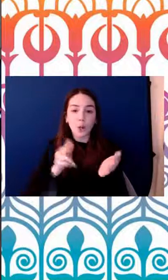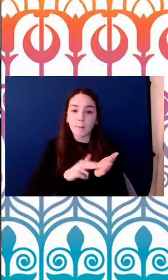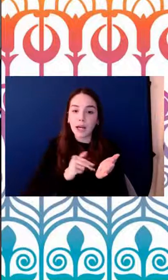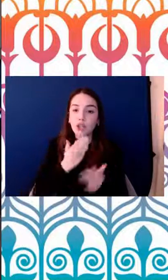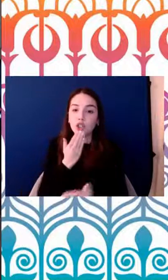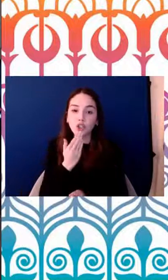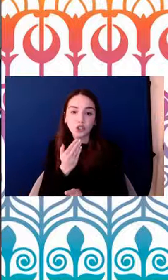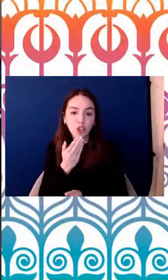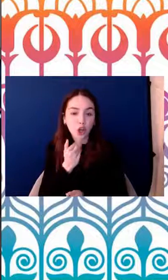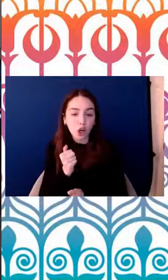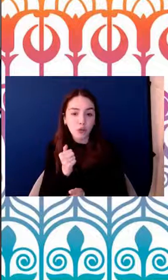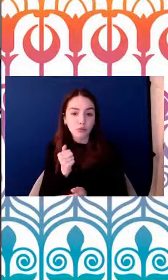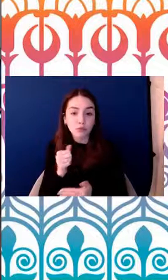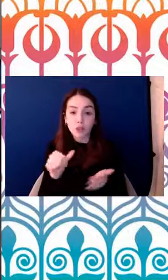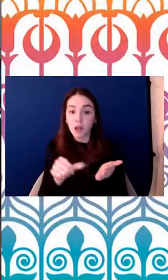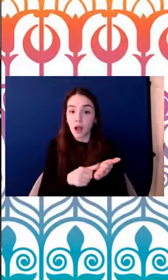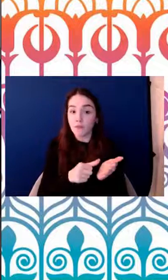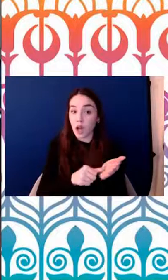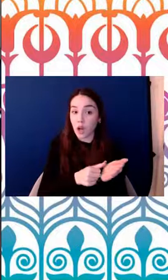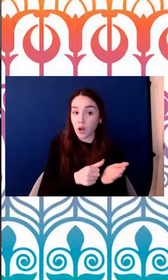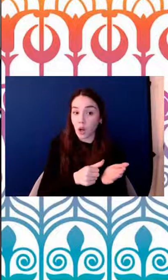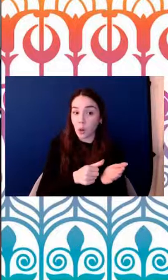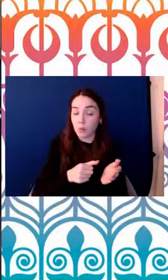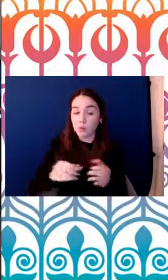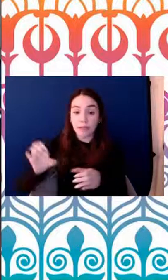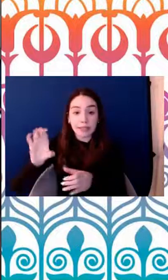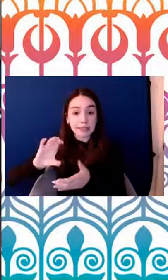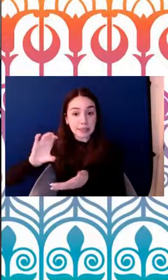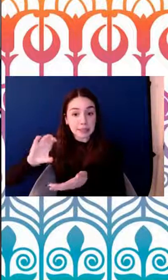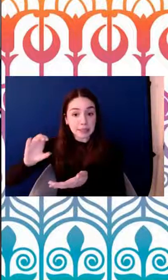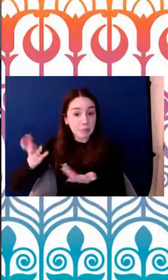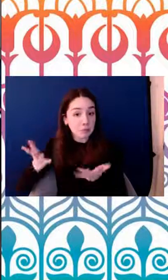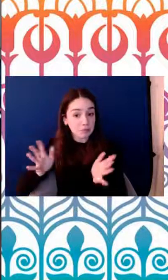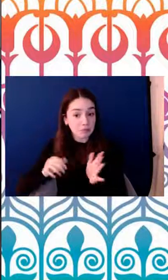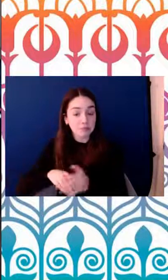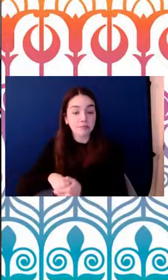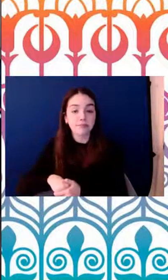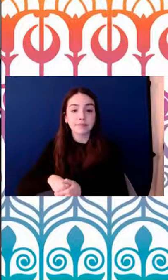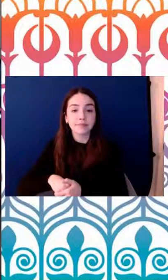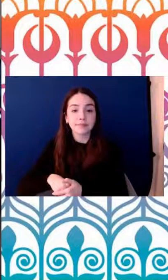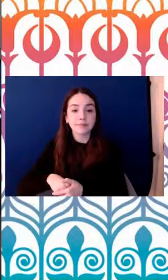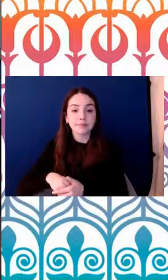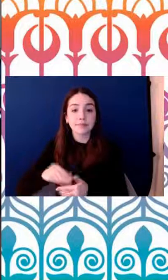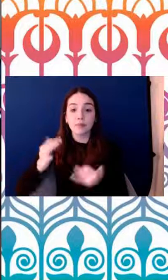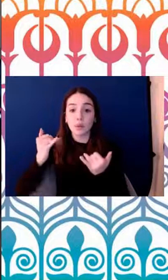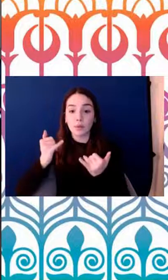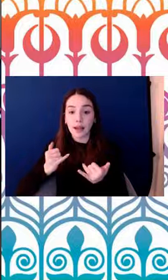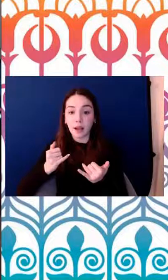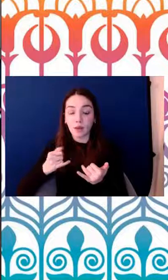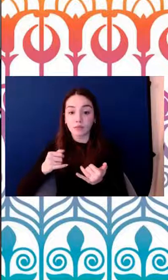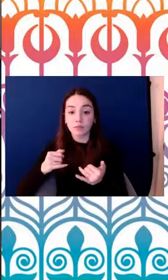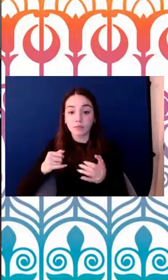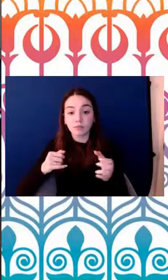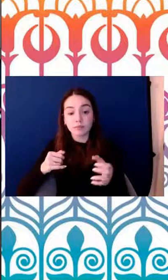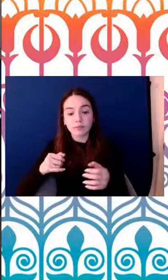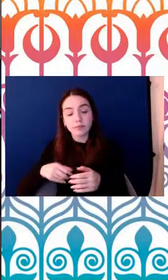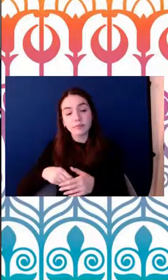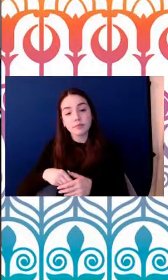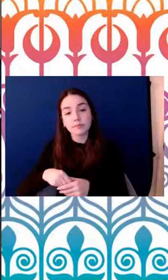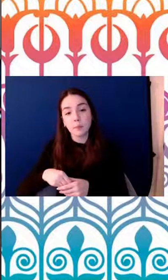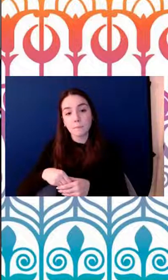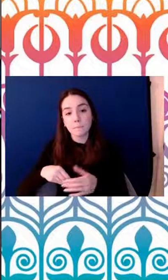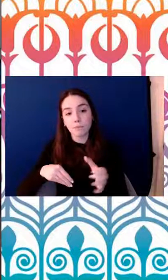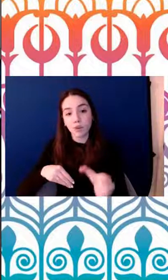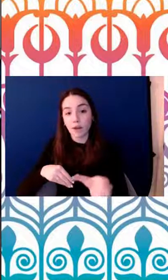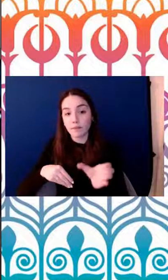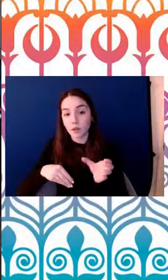and some seasoning. So I'm going to now Take the avocado out. So if you have a really